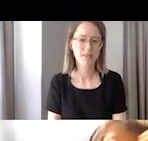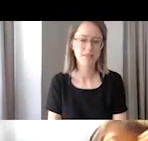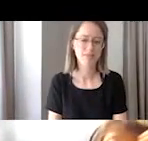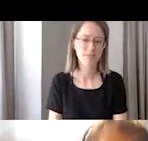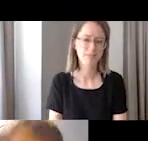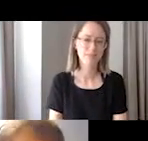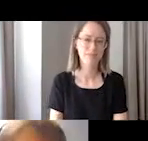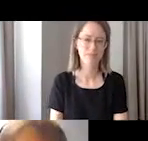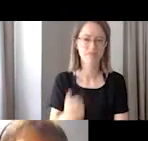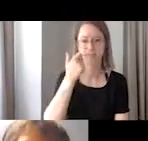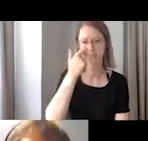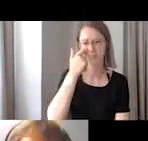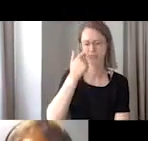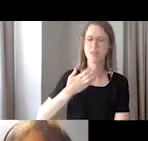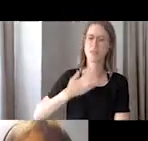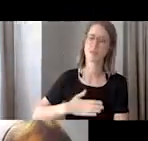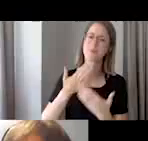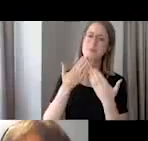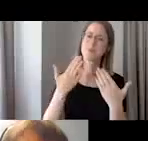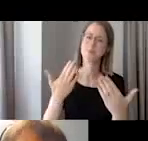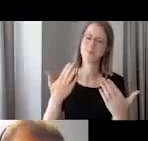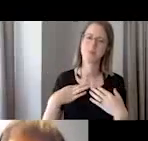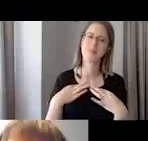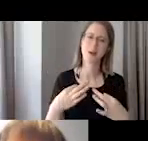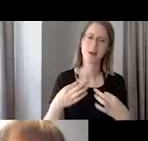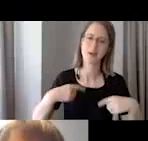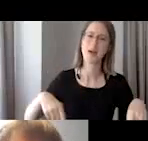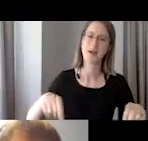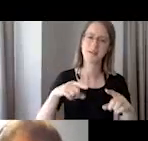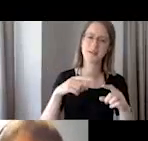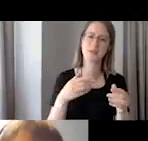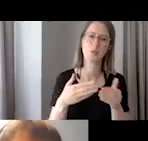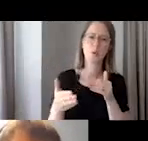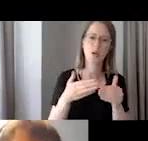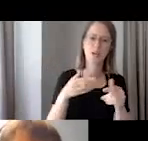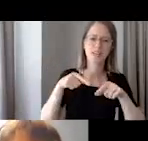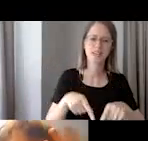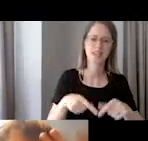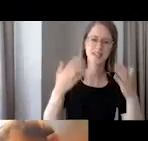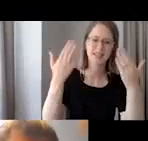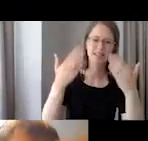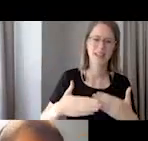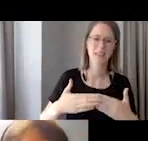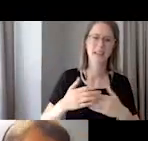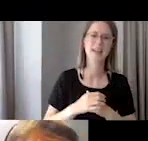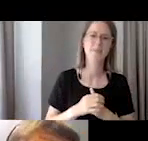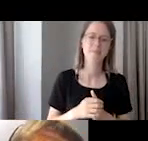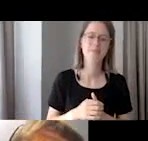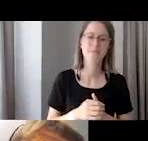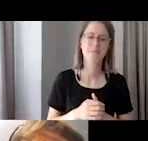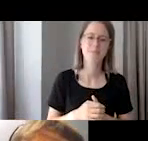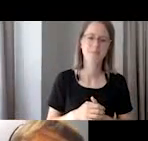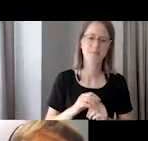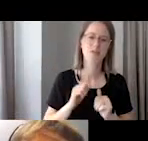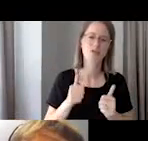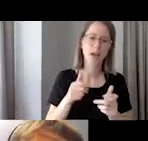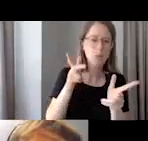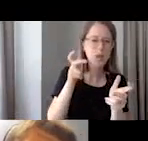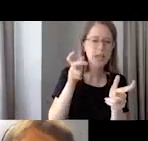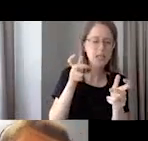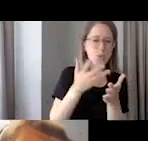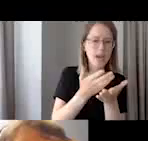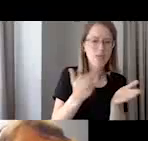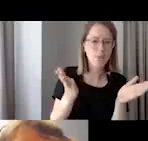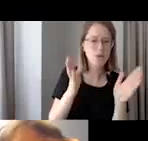I want to thank you for inviting us and for organizing this evening. It was a great to listen to everybody and